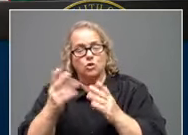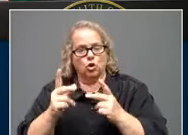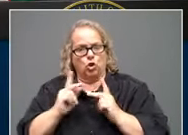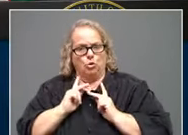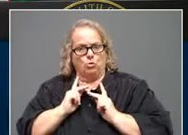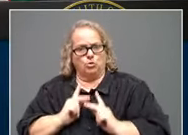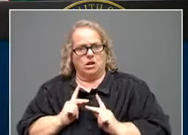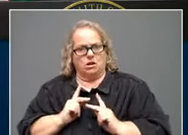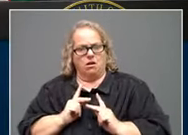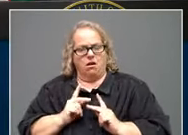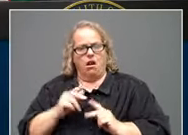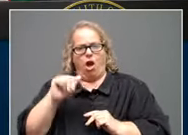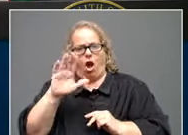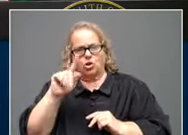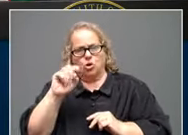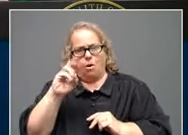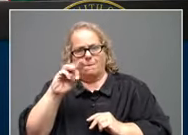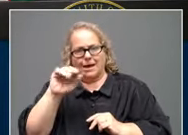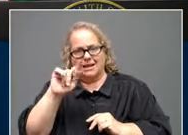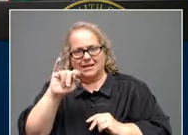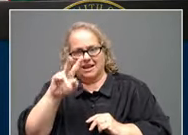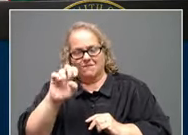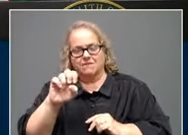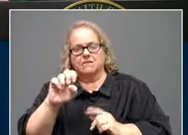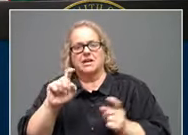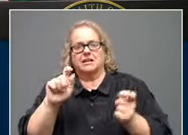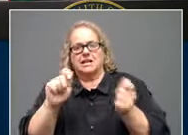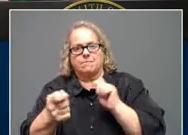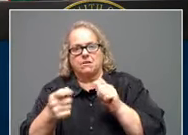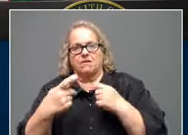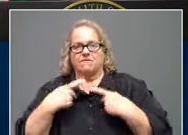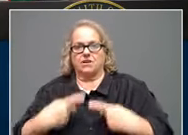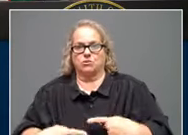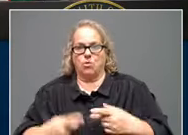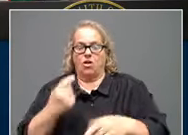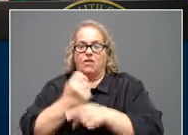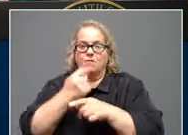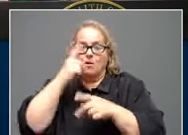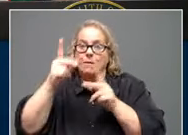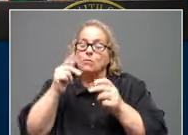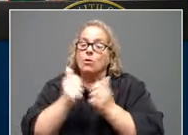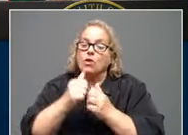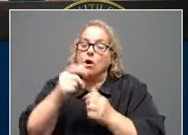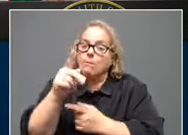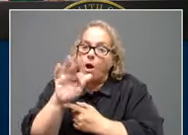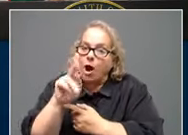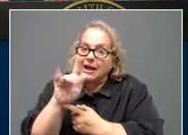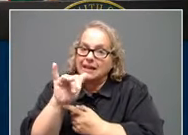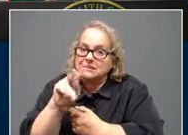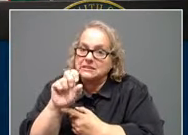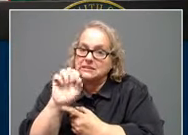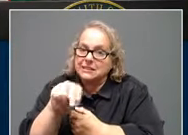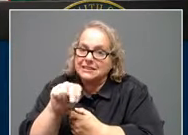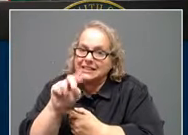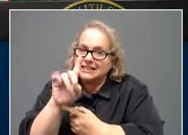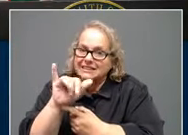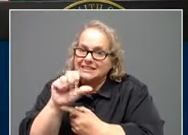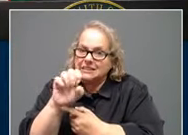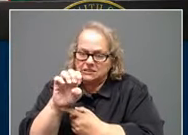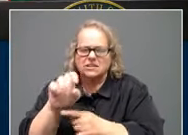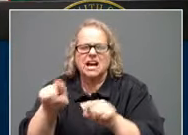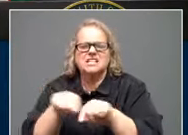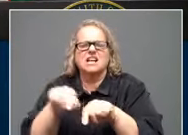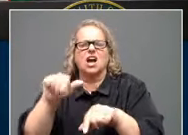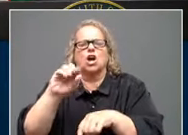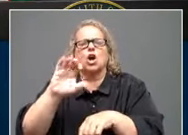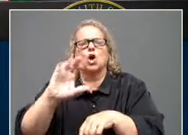and adaptive physical therapies for people with Parkinson's disease, serving as a virtual coach for those patients.